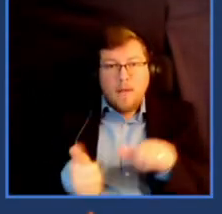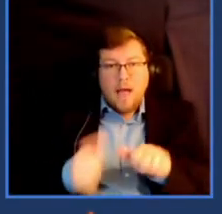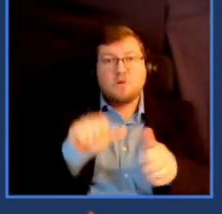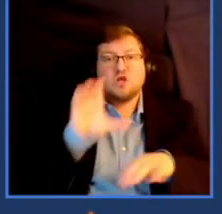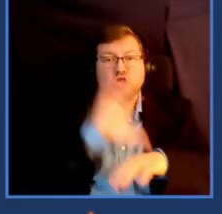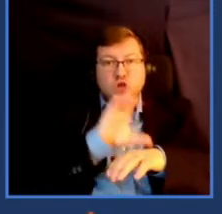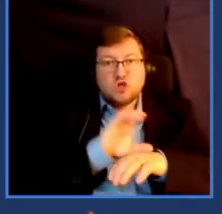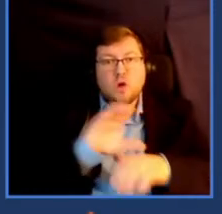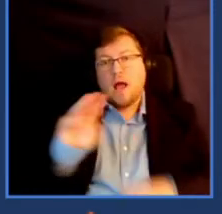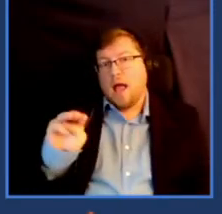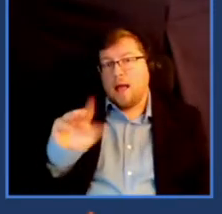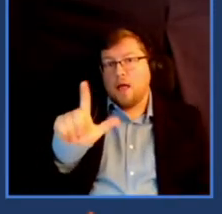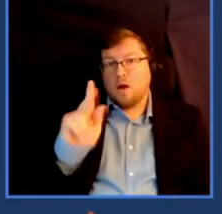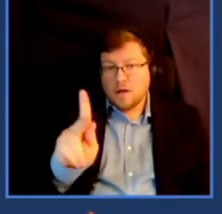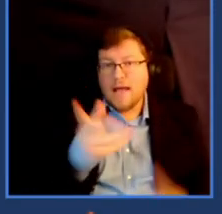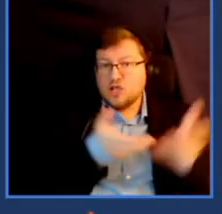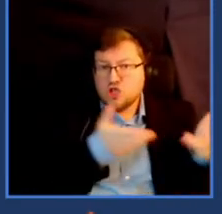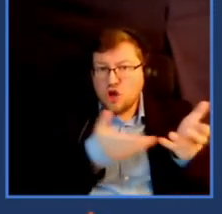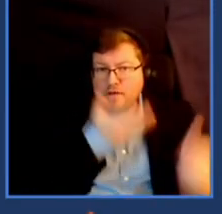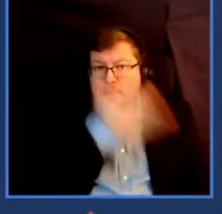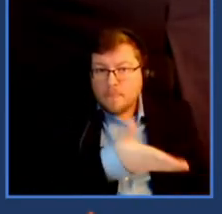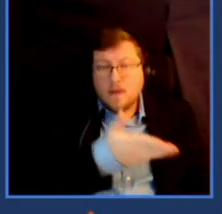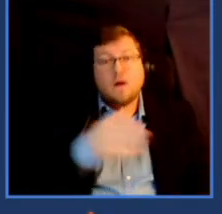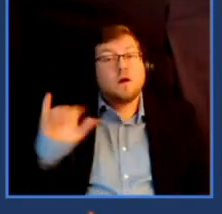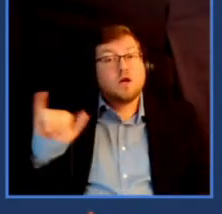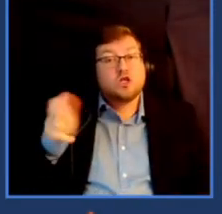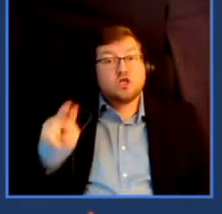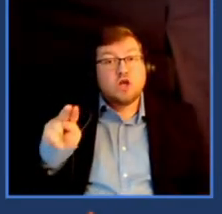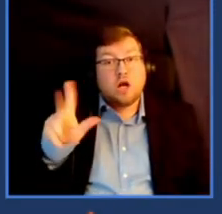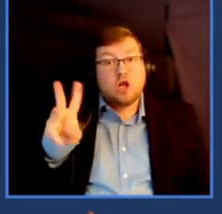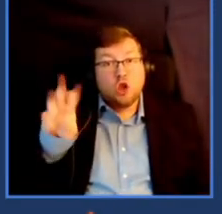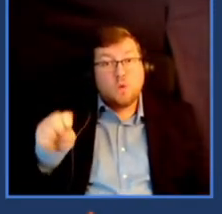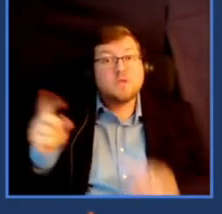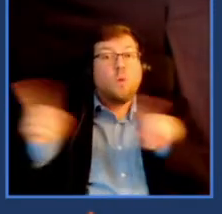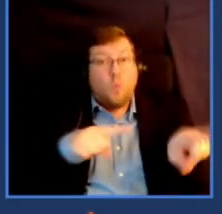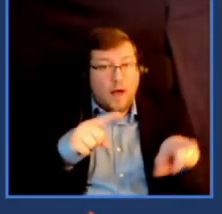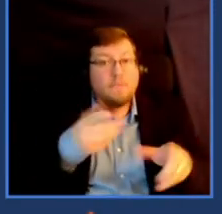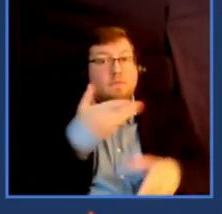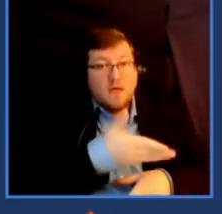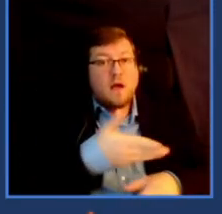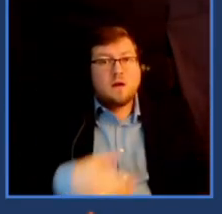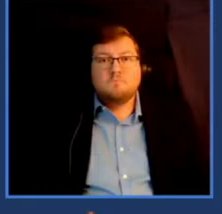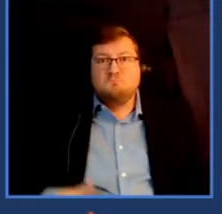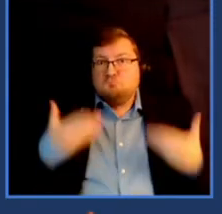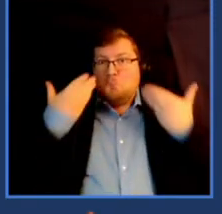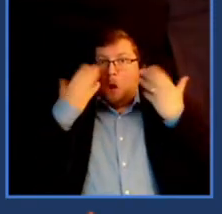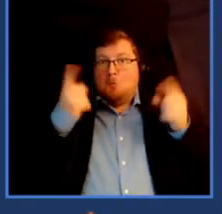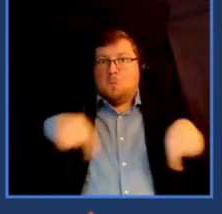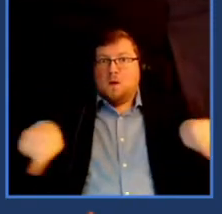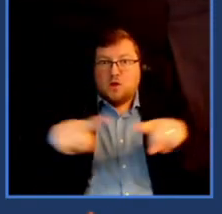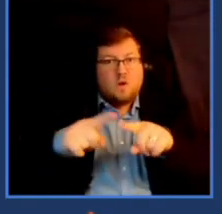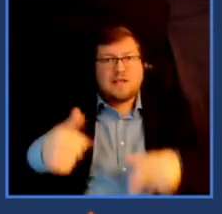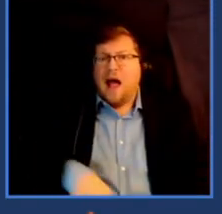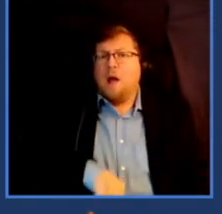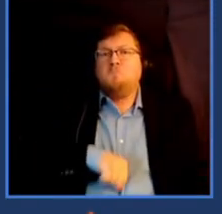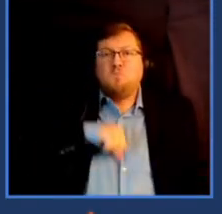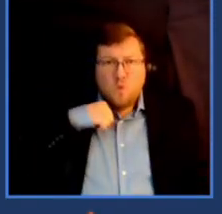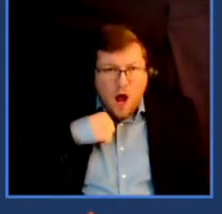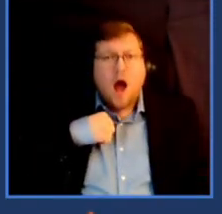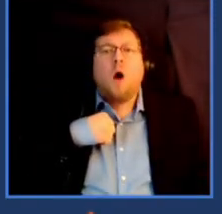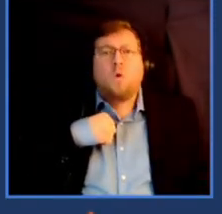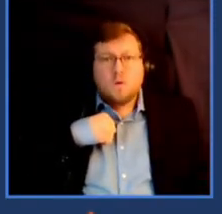serve and where John Lewis worshiped. I don't know about you, but I'm so proud of the state of